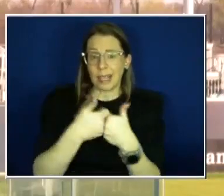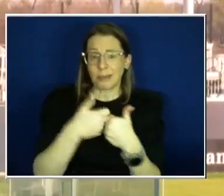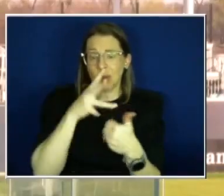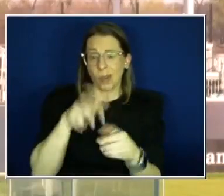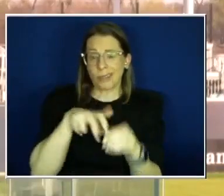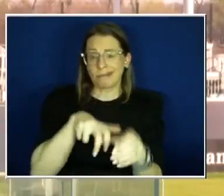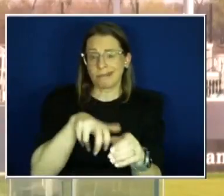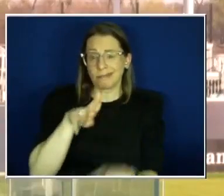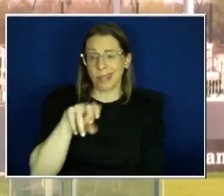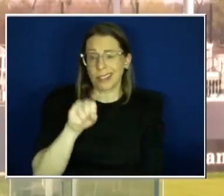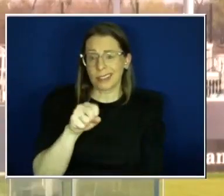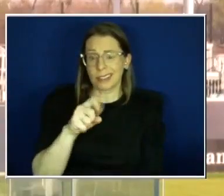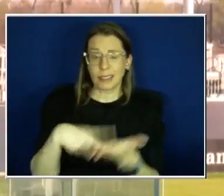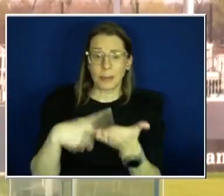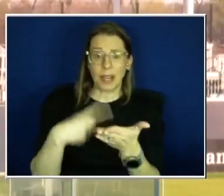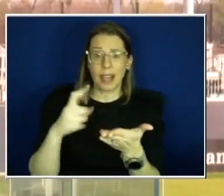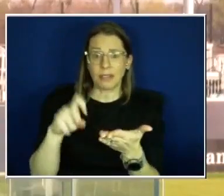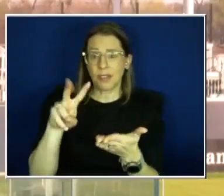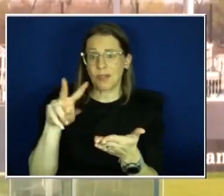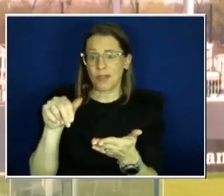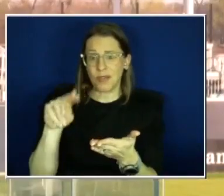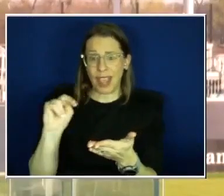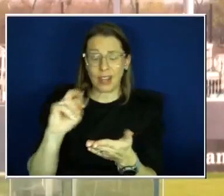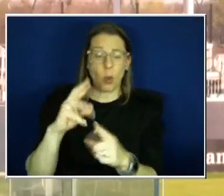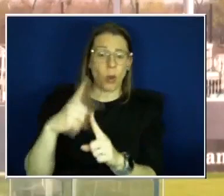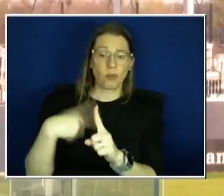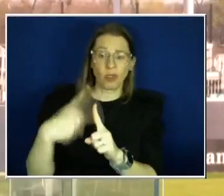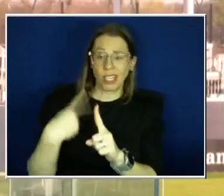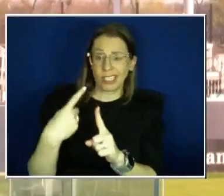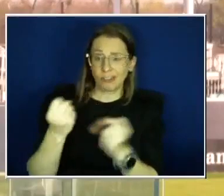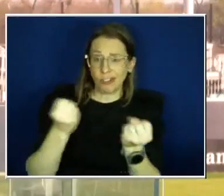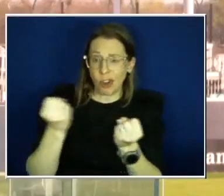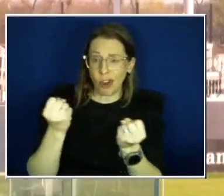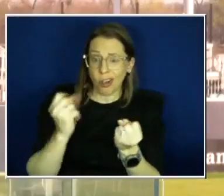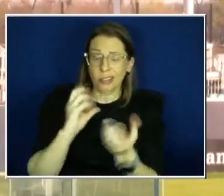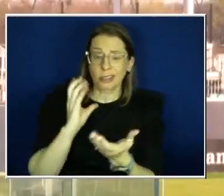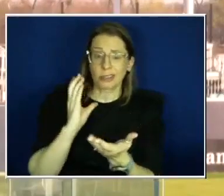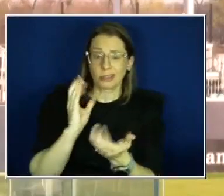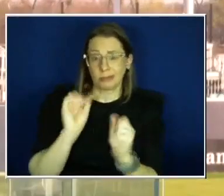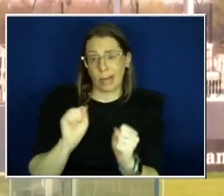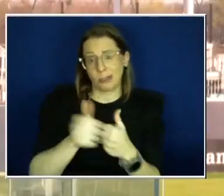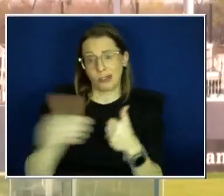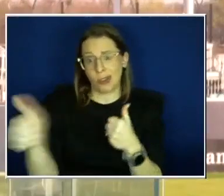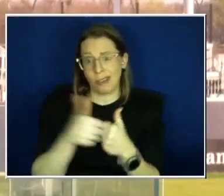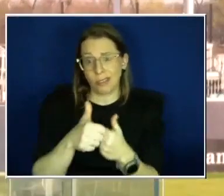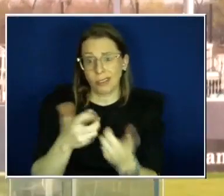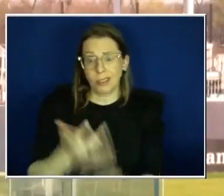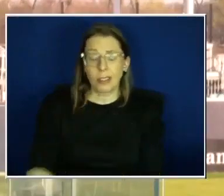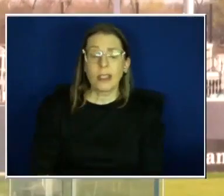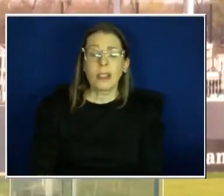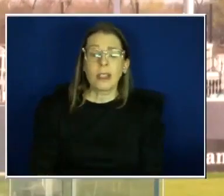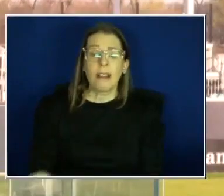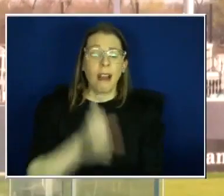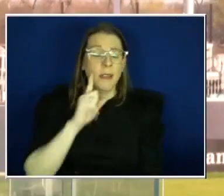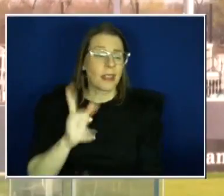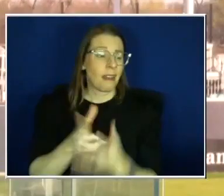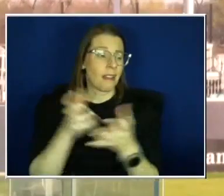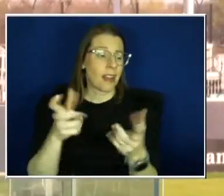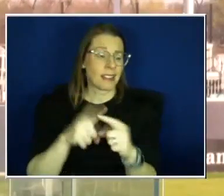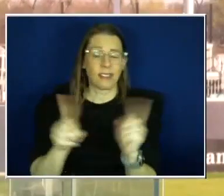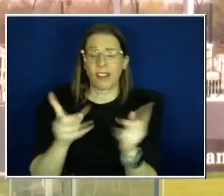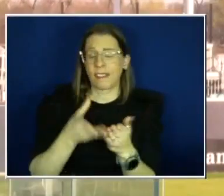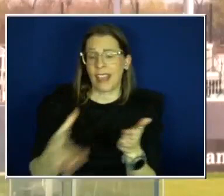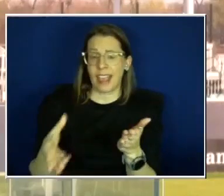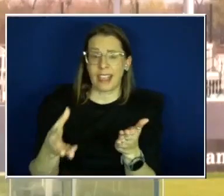sometimes we'd even have to take vans or rent cars to be able to travel. And so I think there are a lot of different things, from just